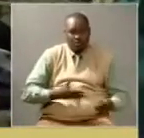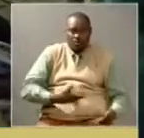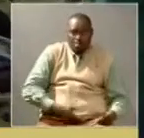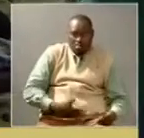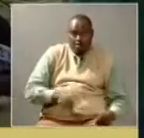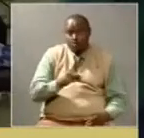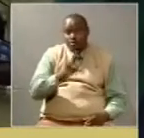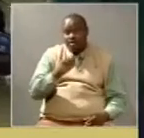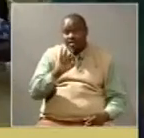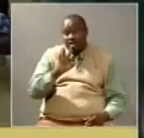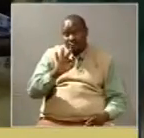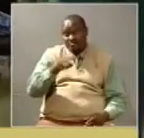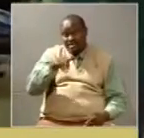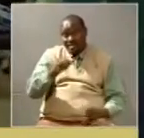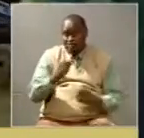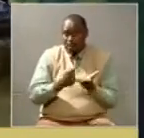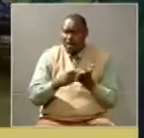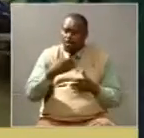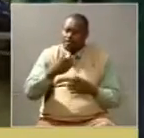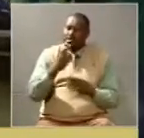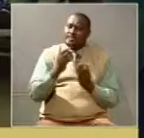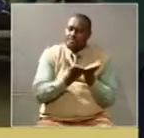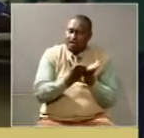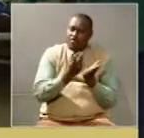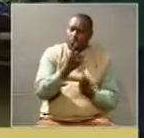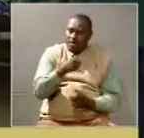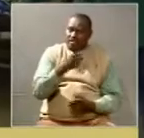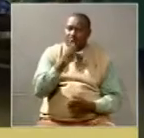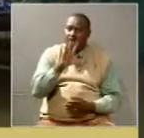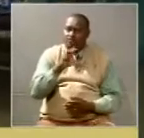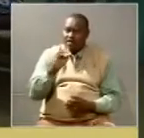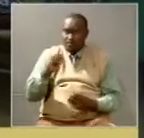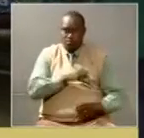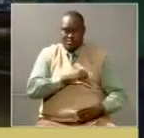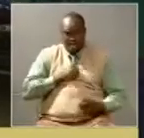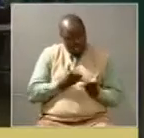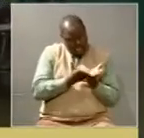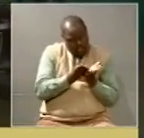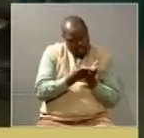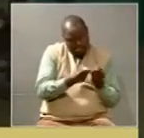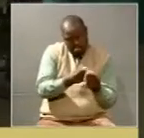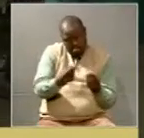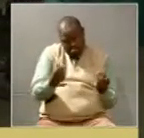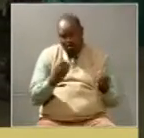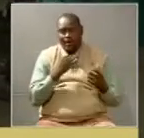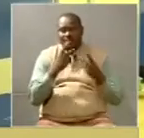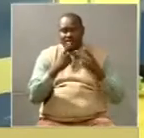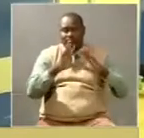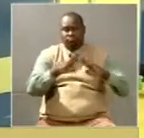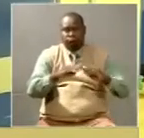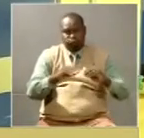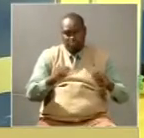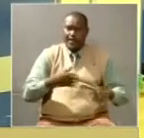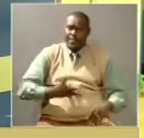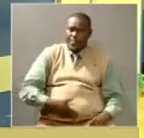UNFPA Uganda provides about 1,500 life-transforming surgeries to heal the physical and psychological wounds of fistula